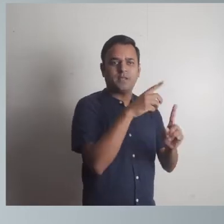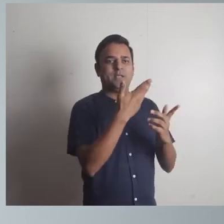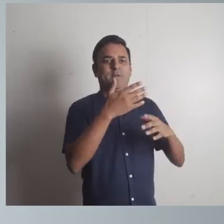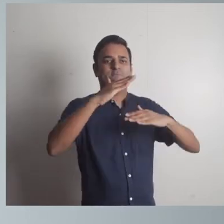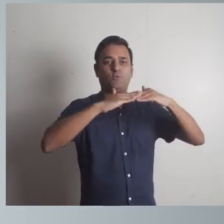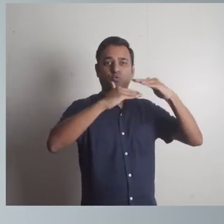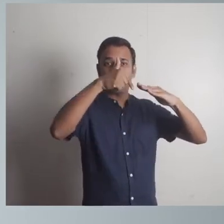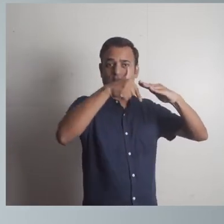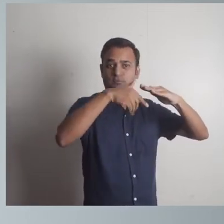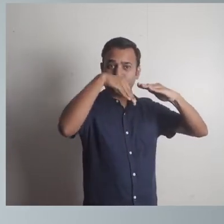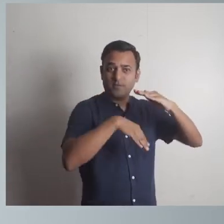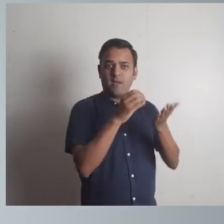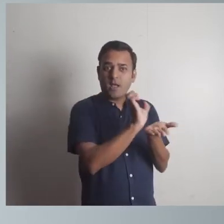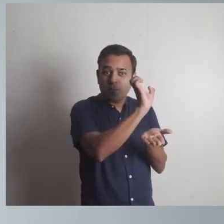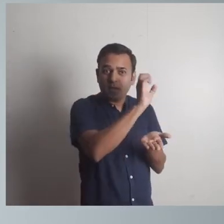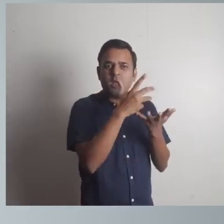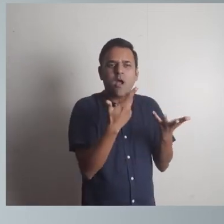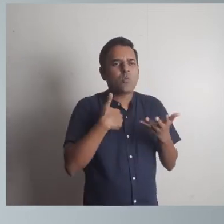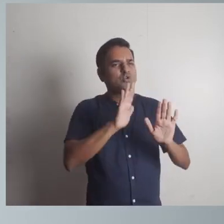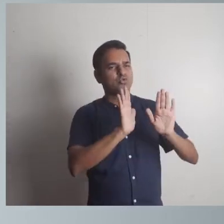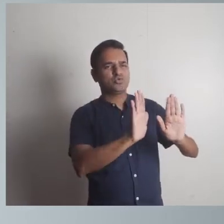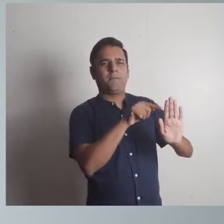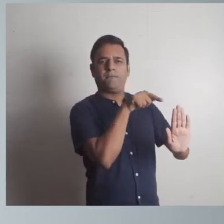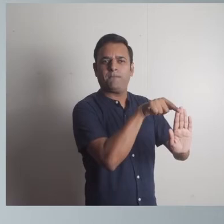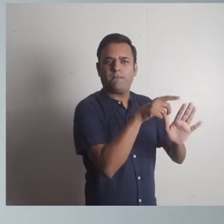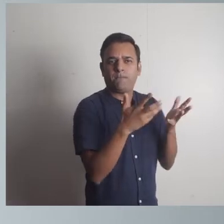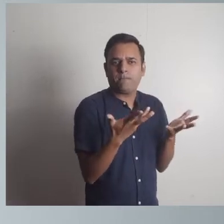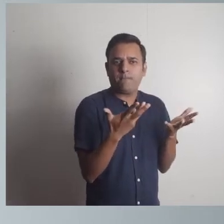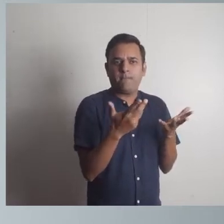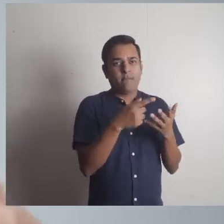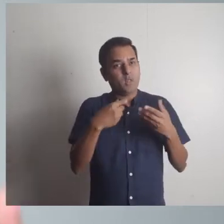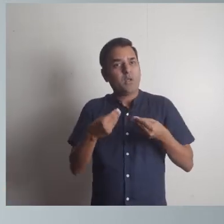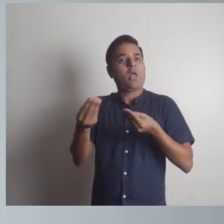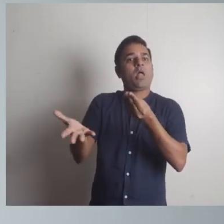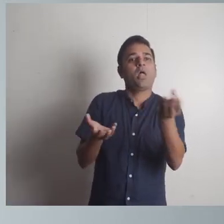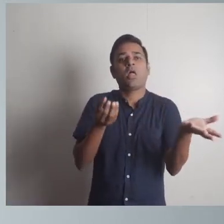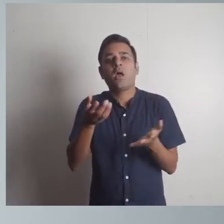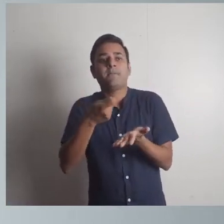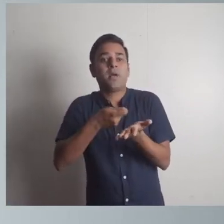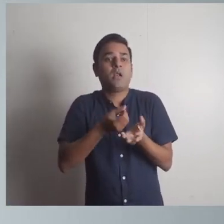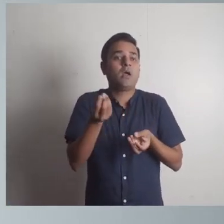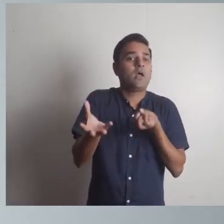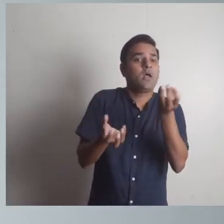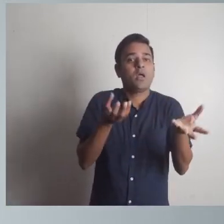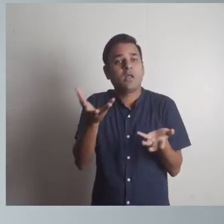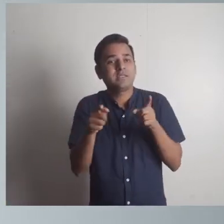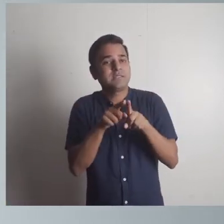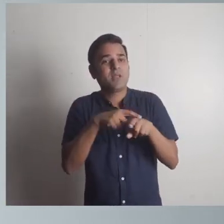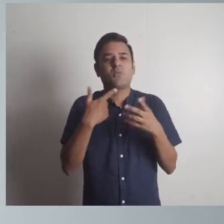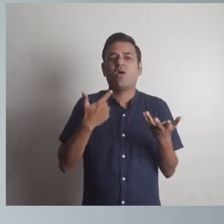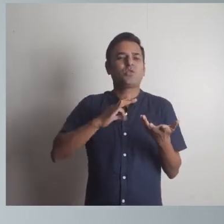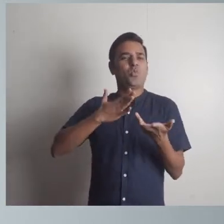map, this is what is wrong with the world. Yes, it is, but what are we going to do at a systems change level in order